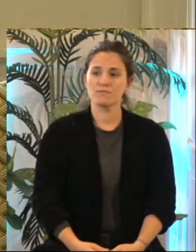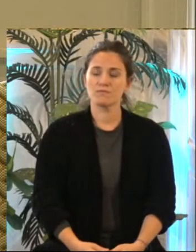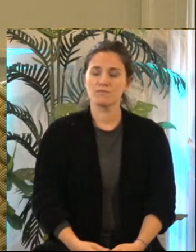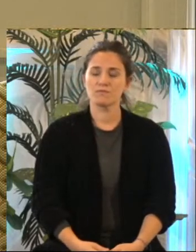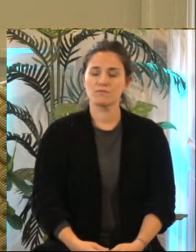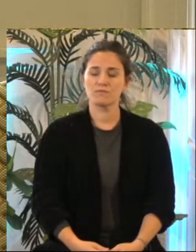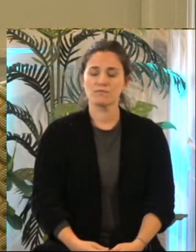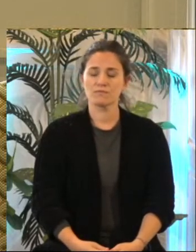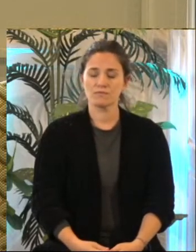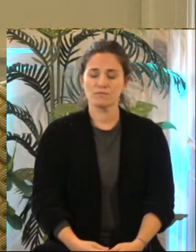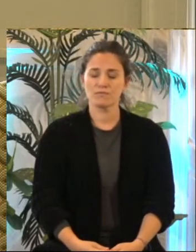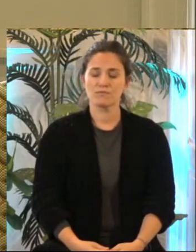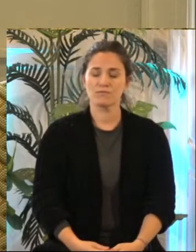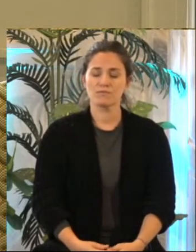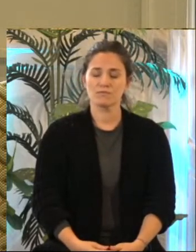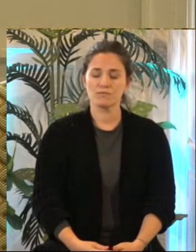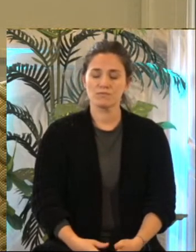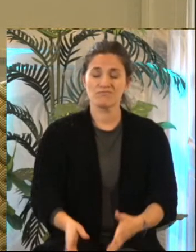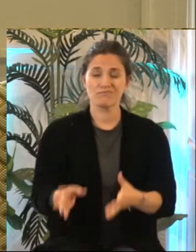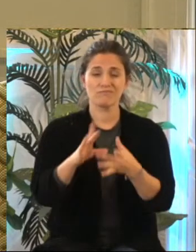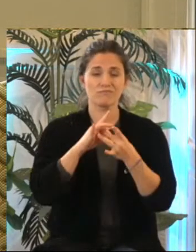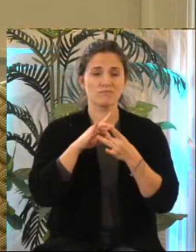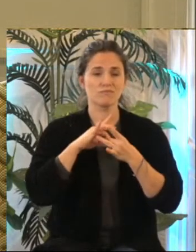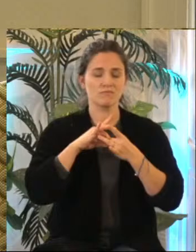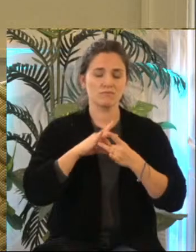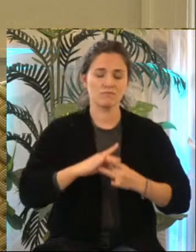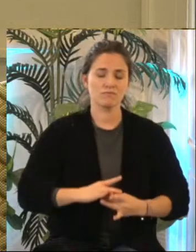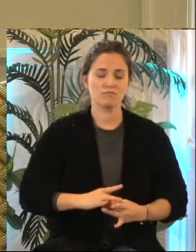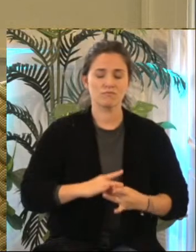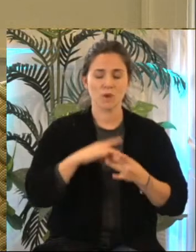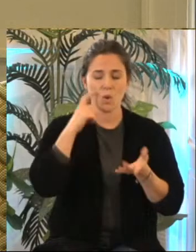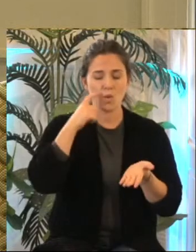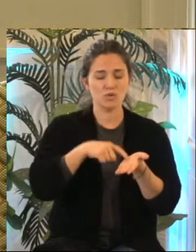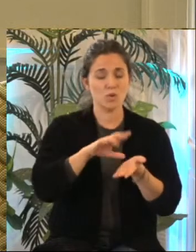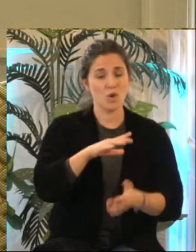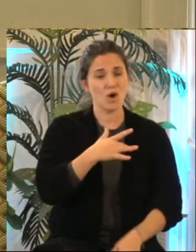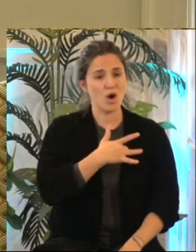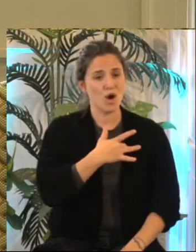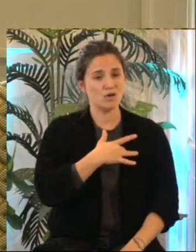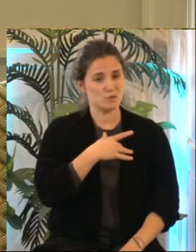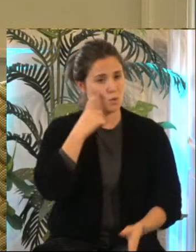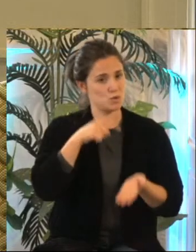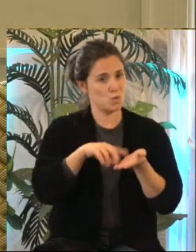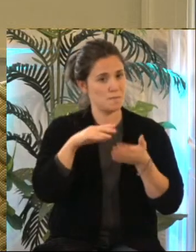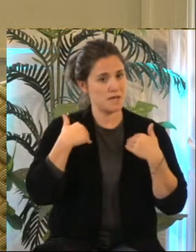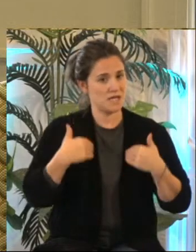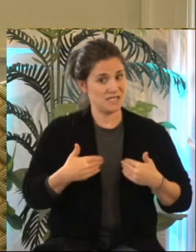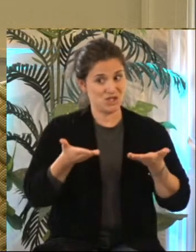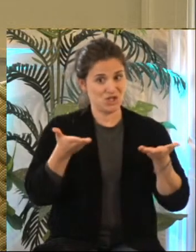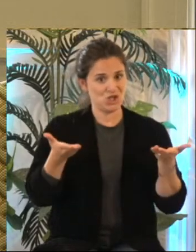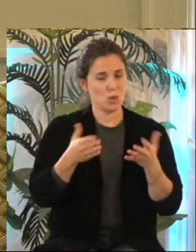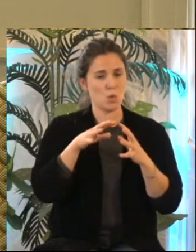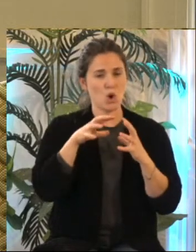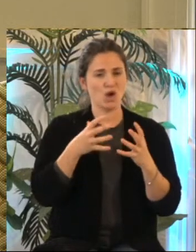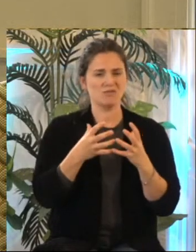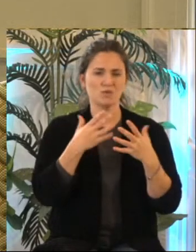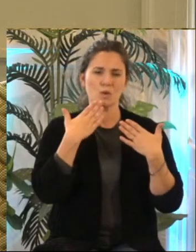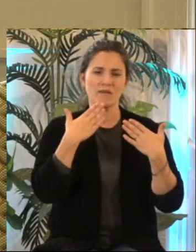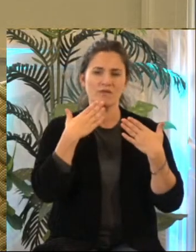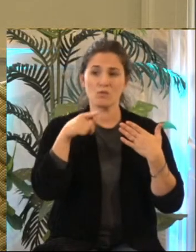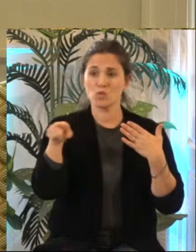our bodies in the world and be grateful that we're alive.